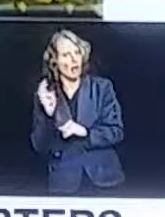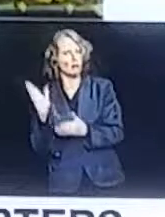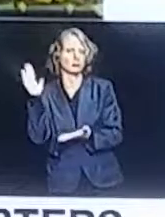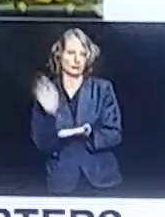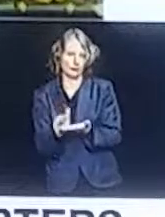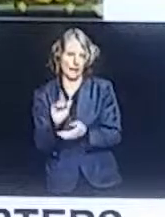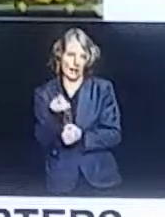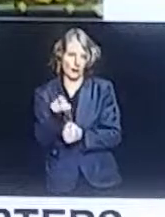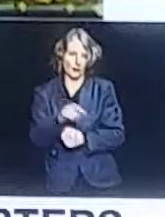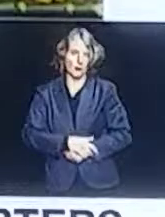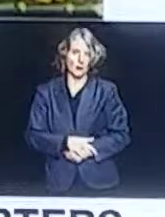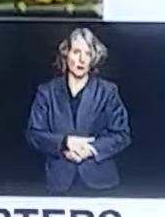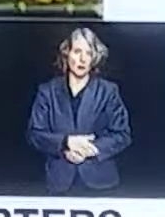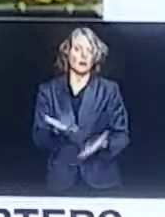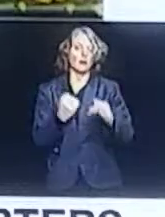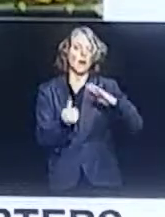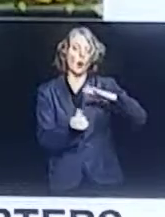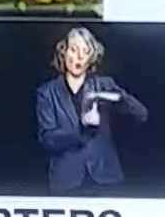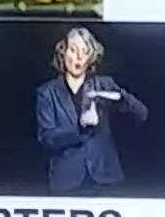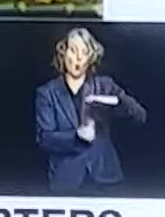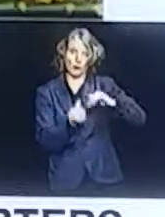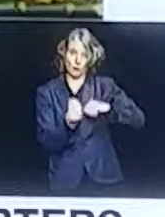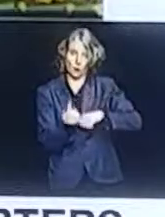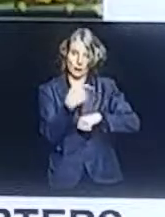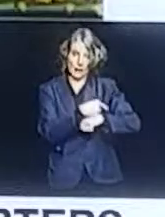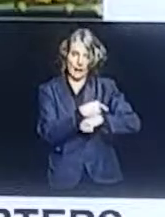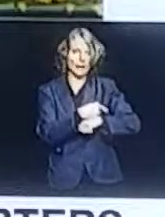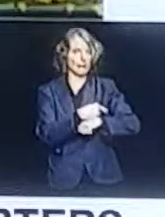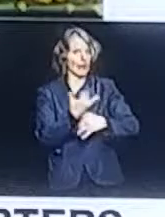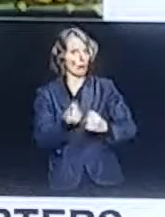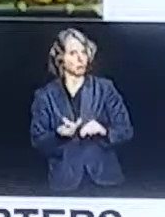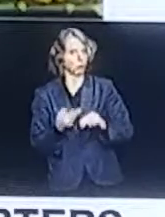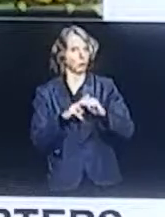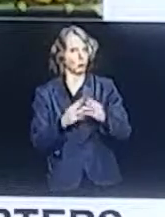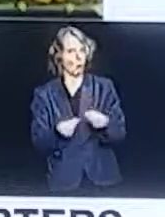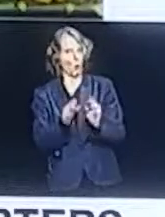In addition to the quarantine measures that we are currently strengthening,